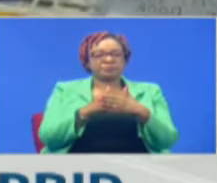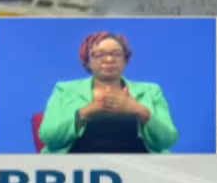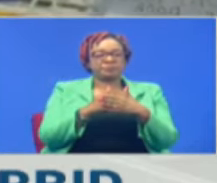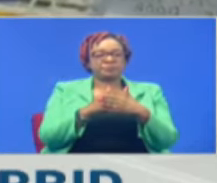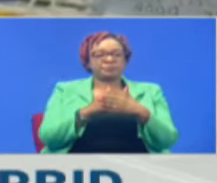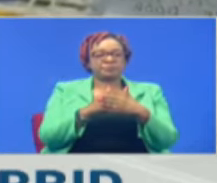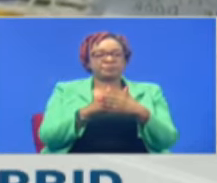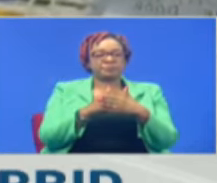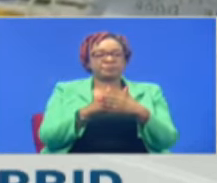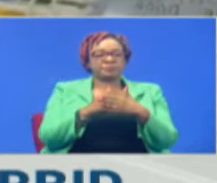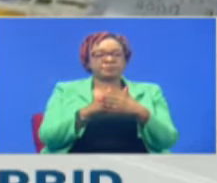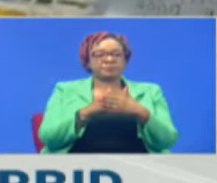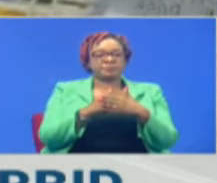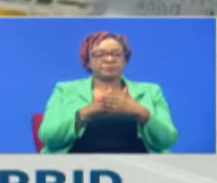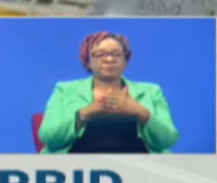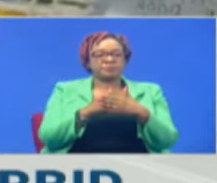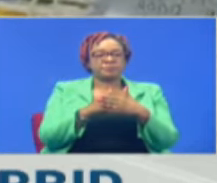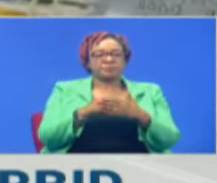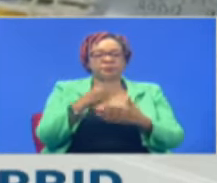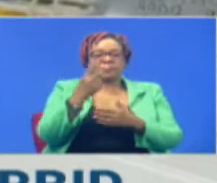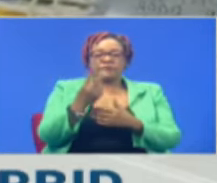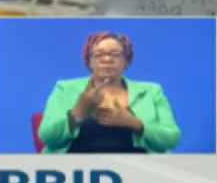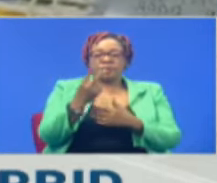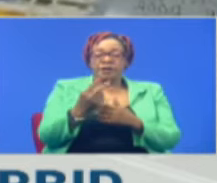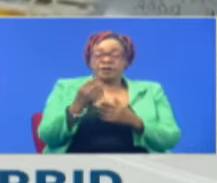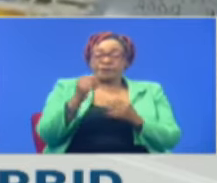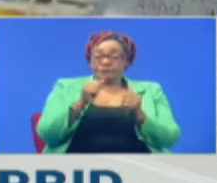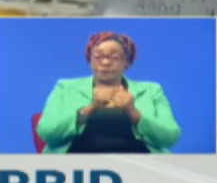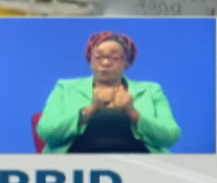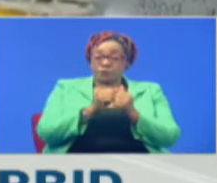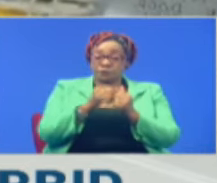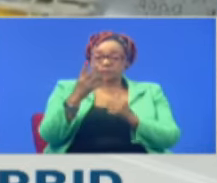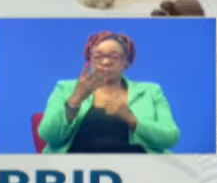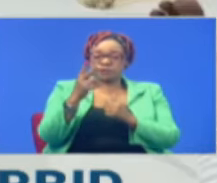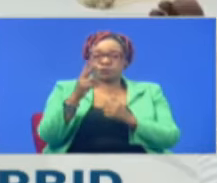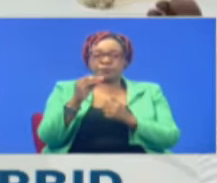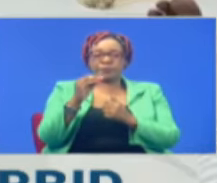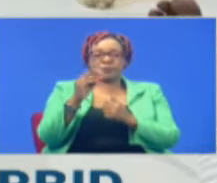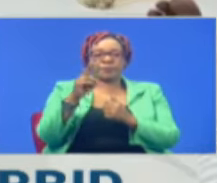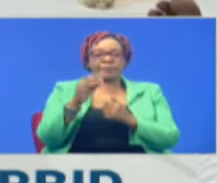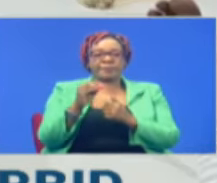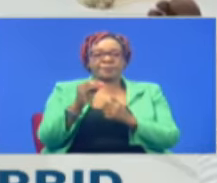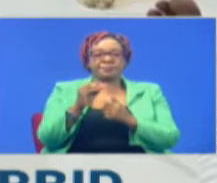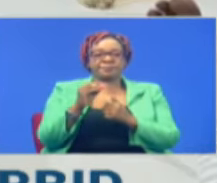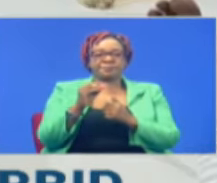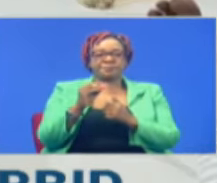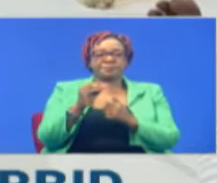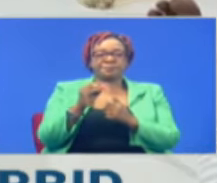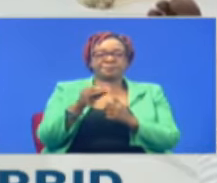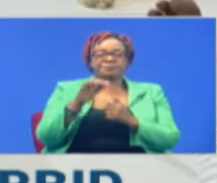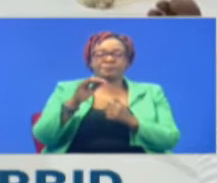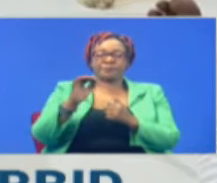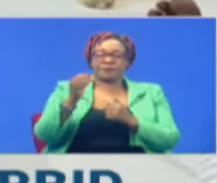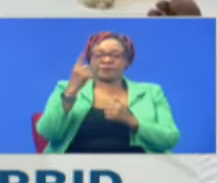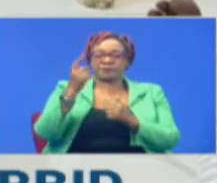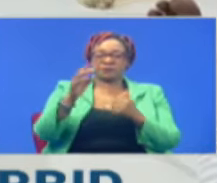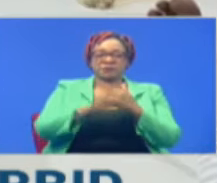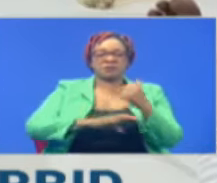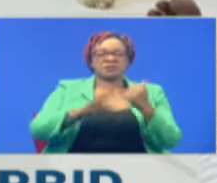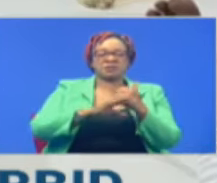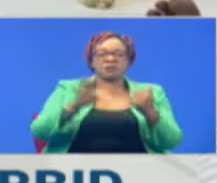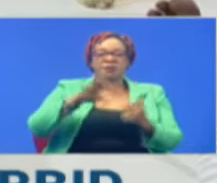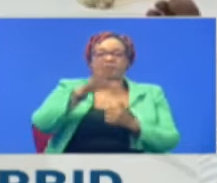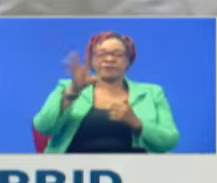On February 14, 2020, Egypt became the first country in Africa to report a COVID-19